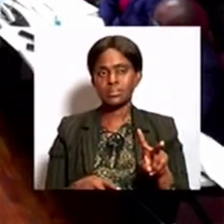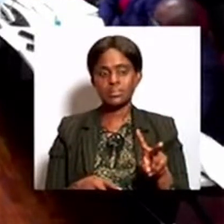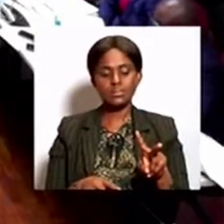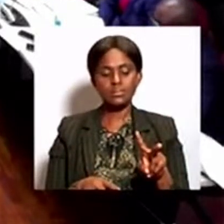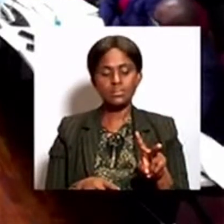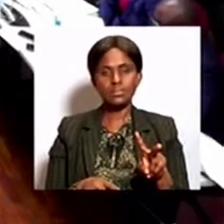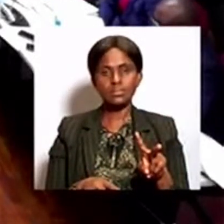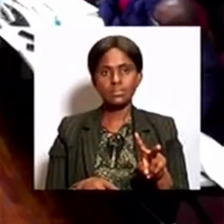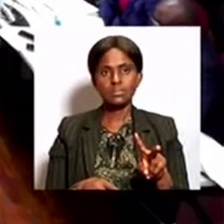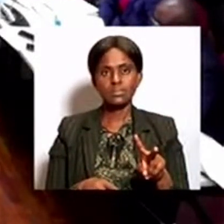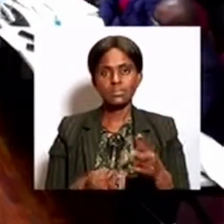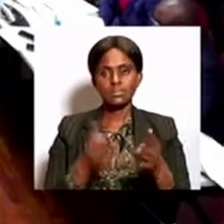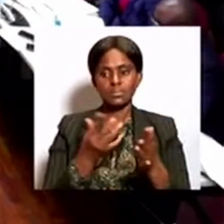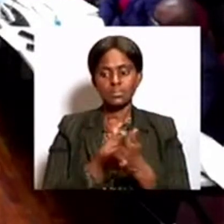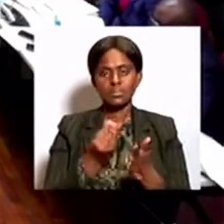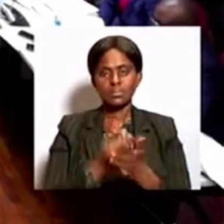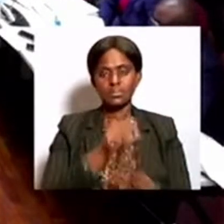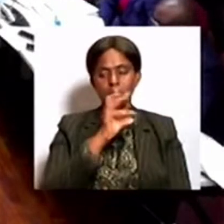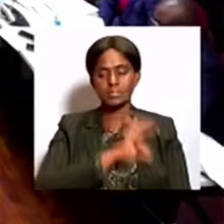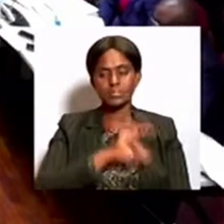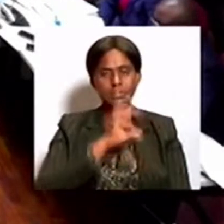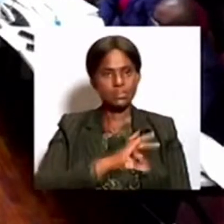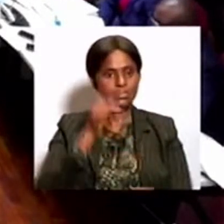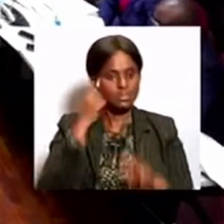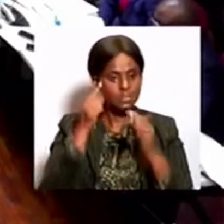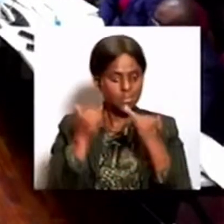the income for now.